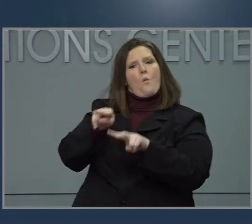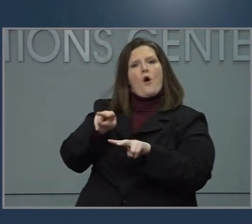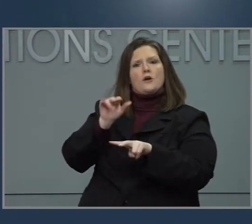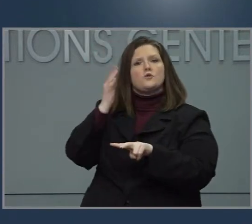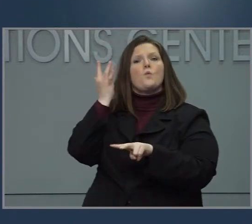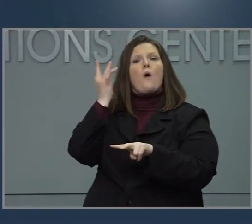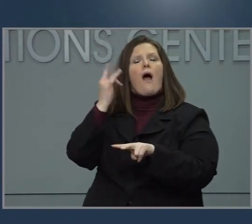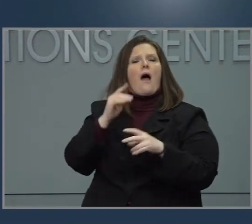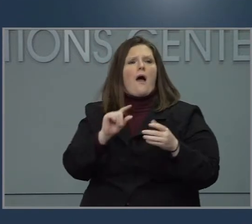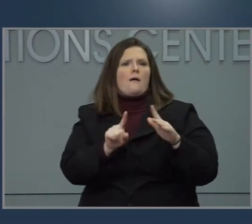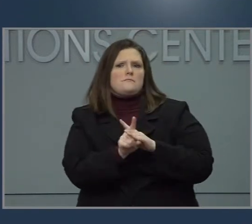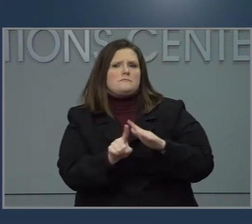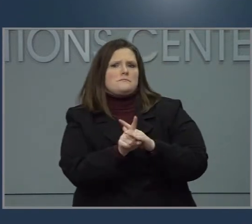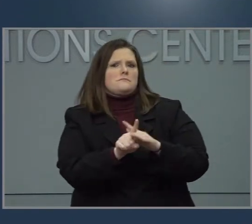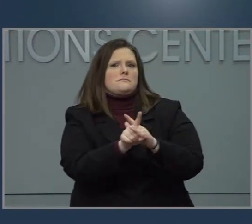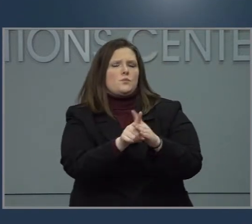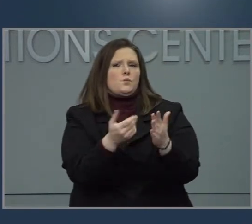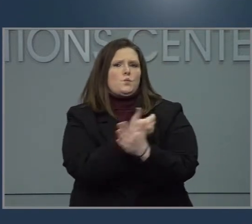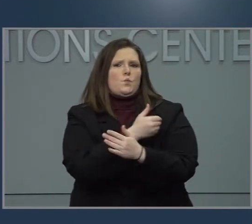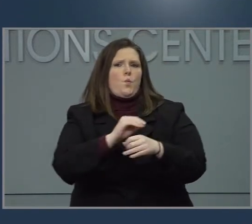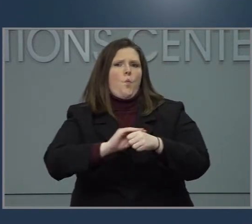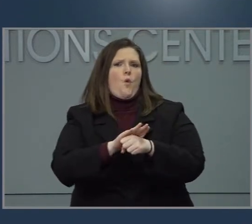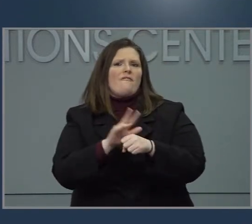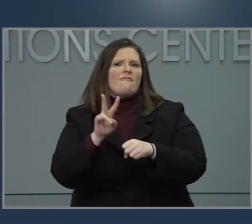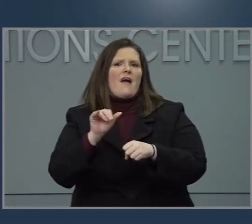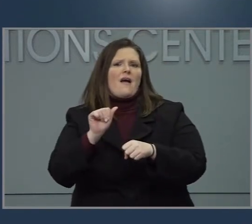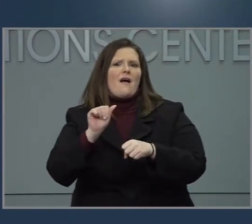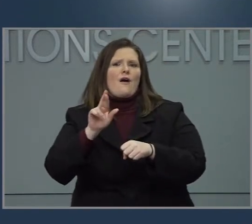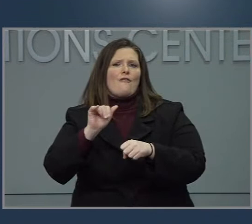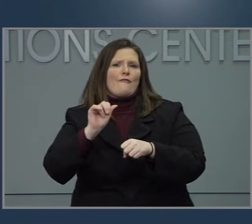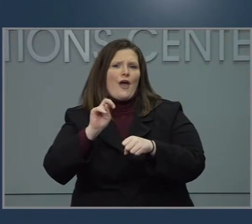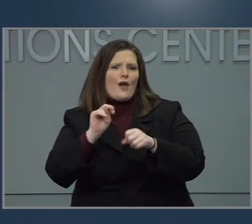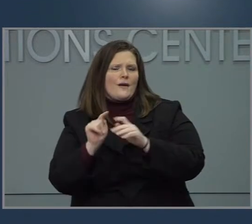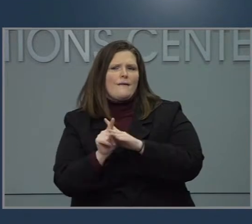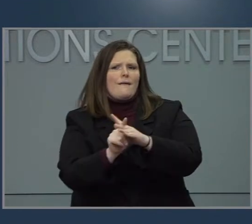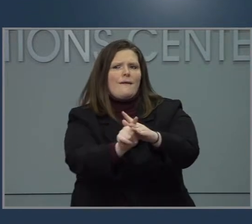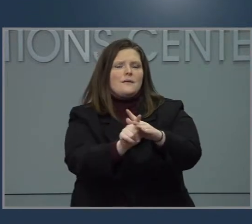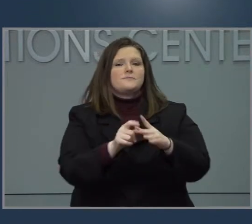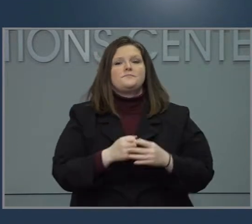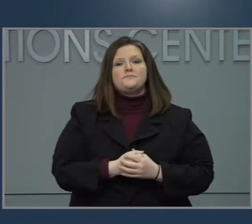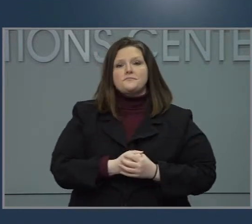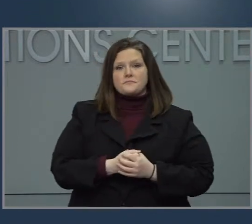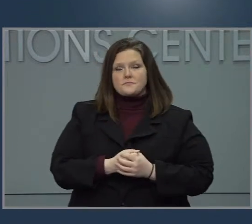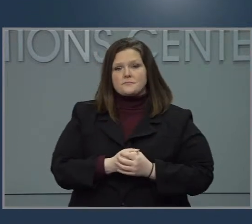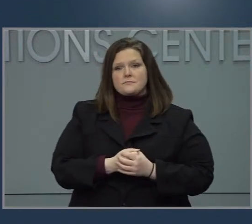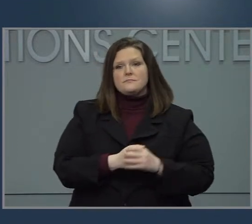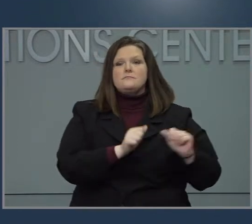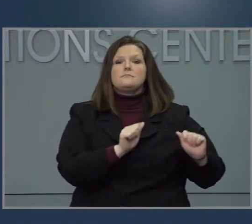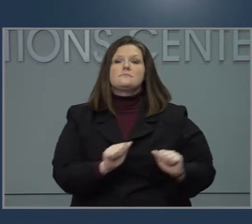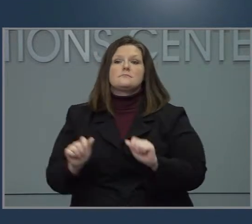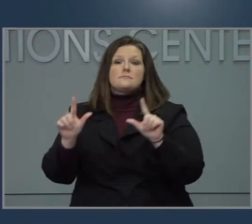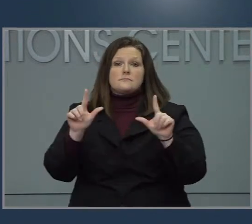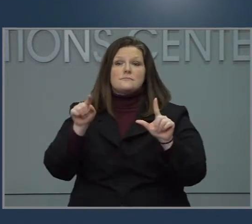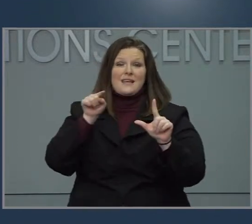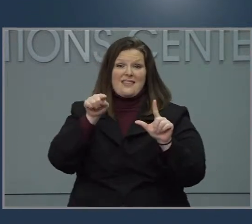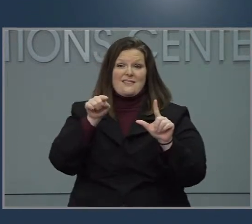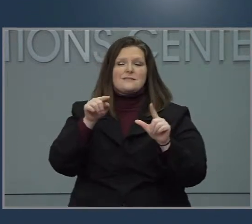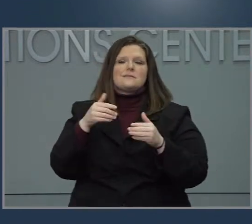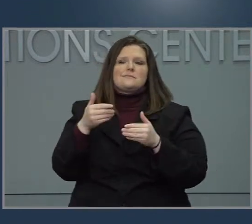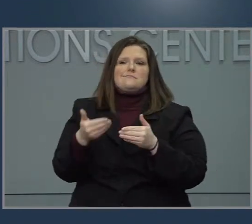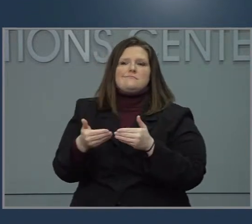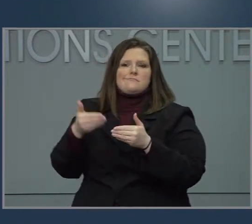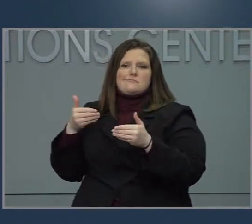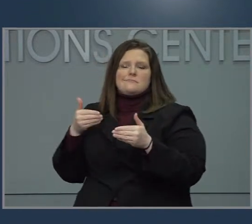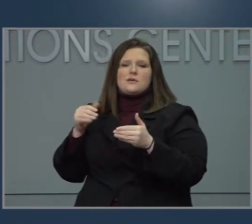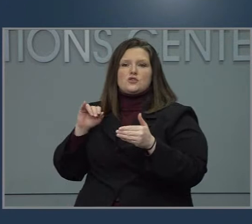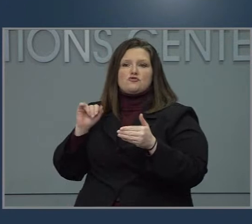state. Next, we look at the percent of tests that are positive. This graph goes back to the middle of January. And looking at that